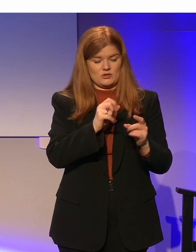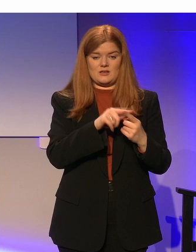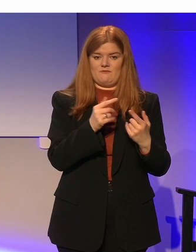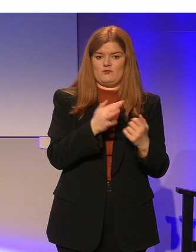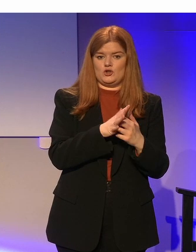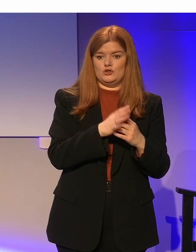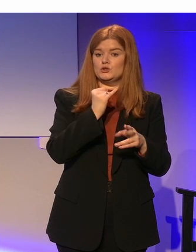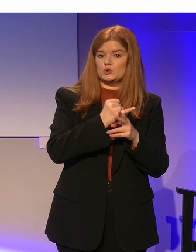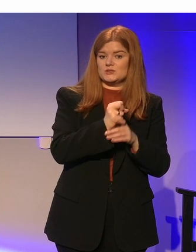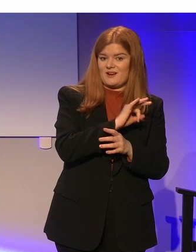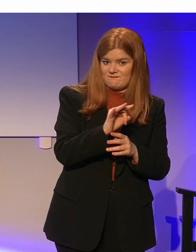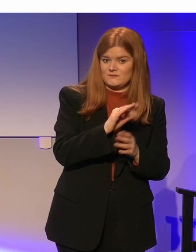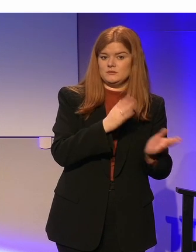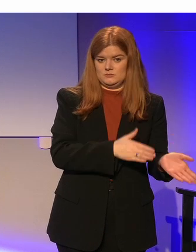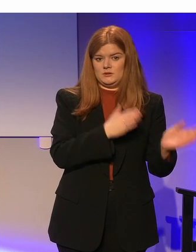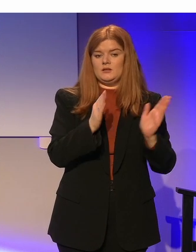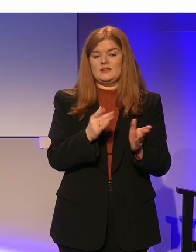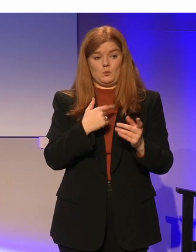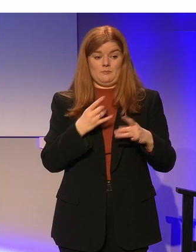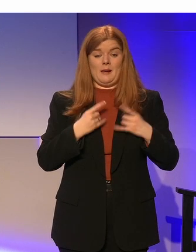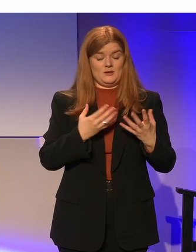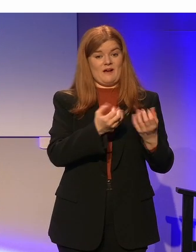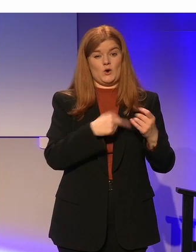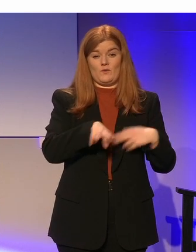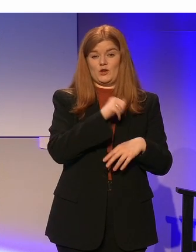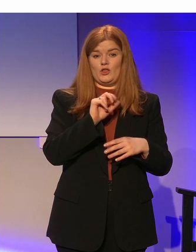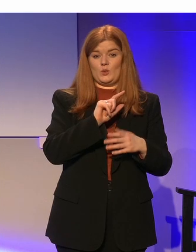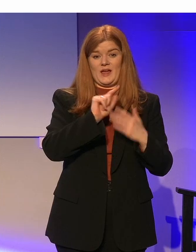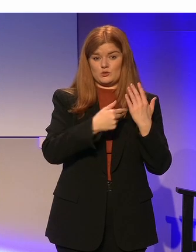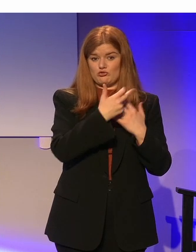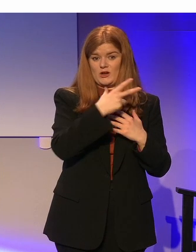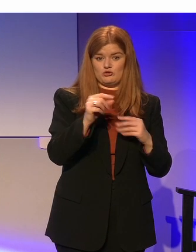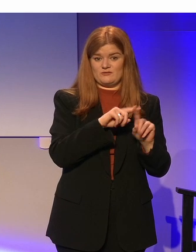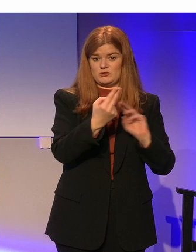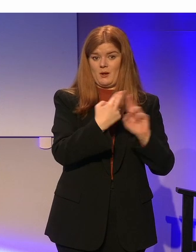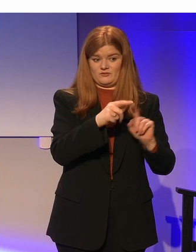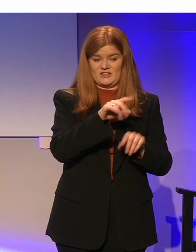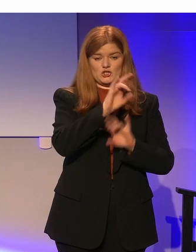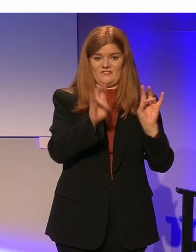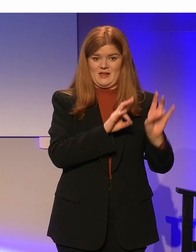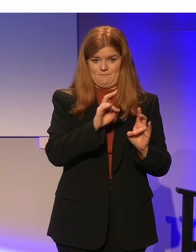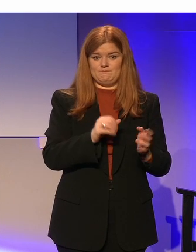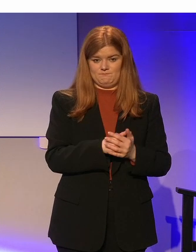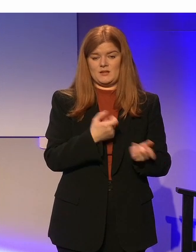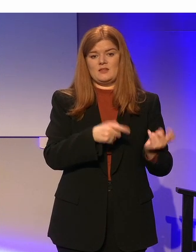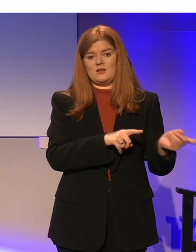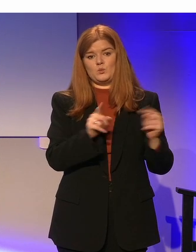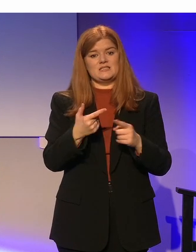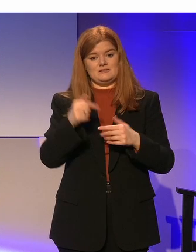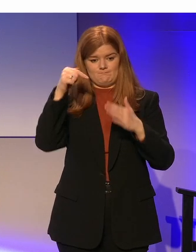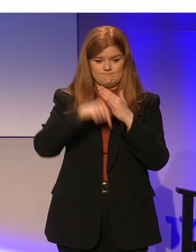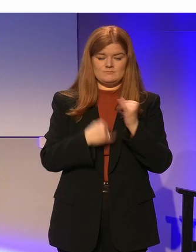and for school staff, and we were pleased to have over 1,300 responses to this survey. We